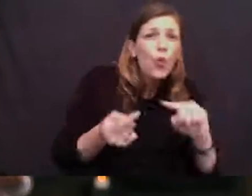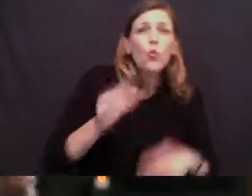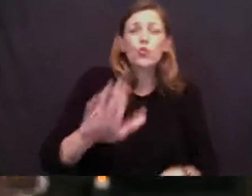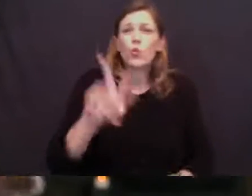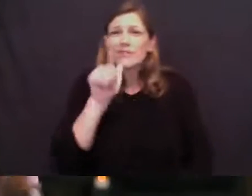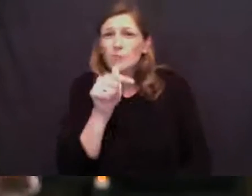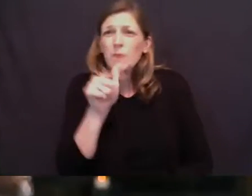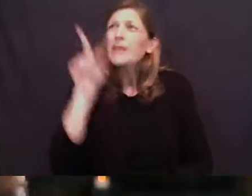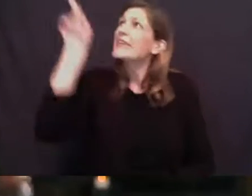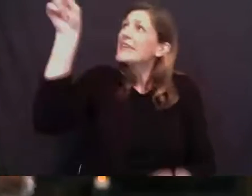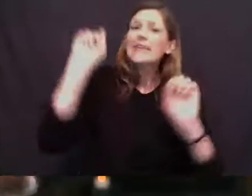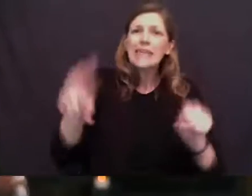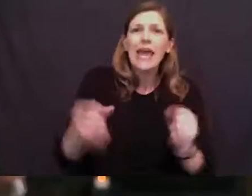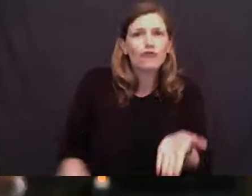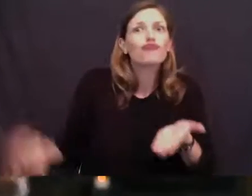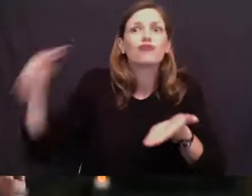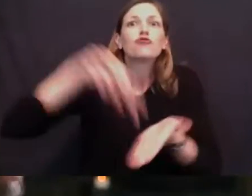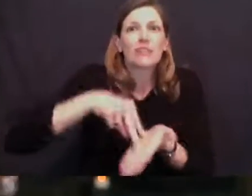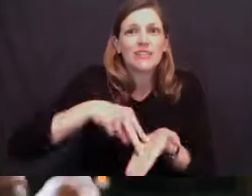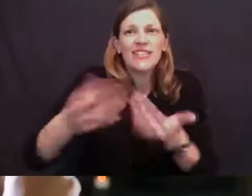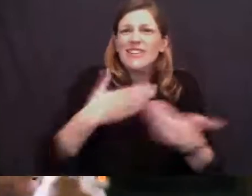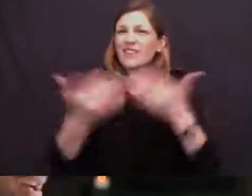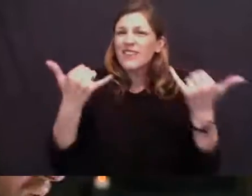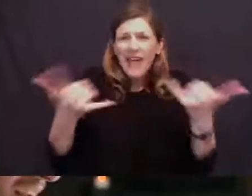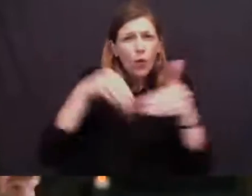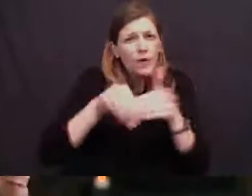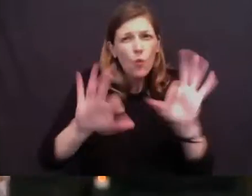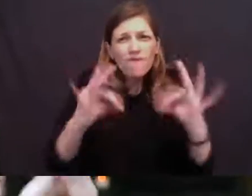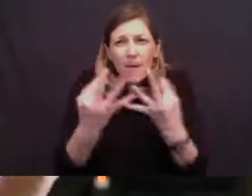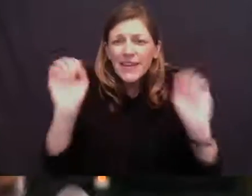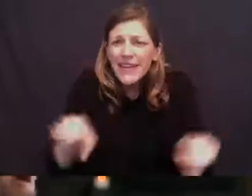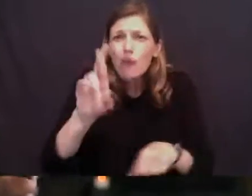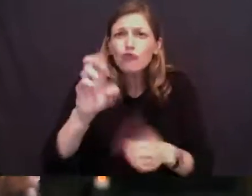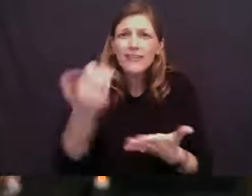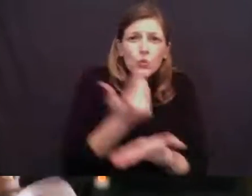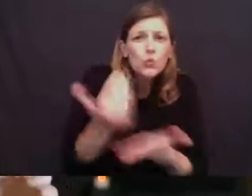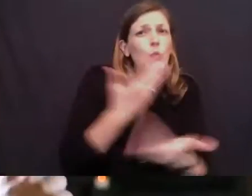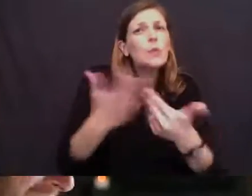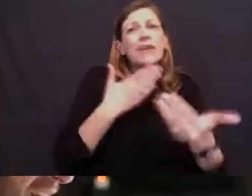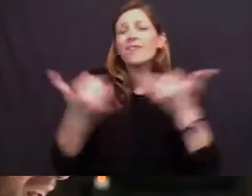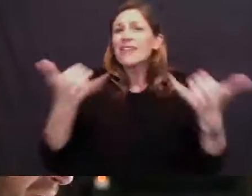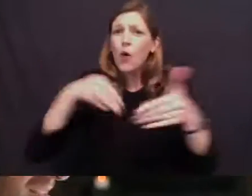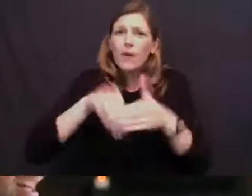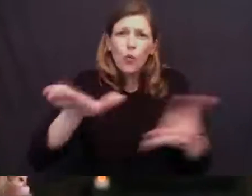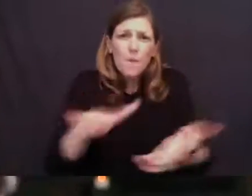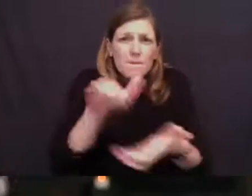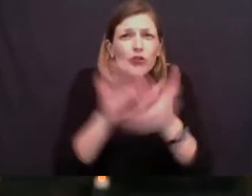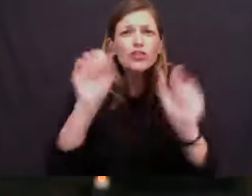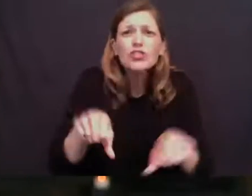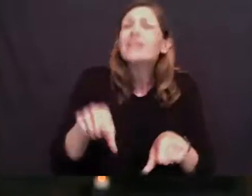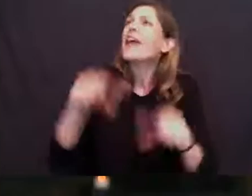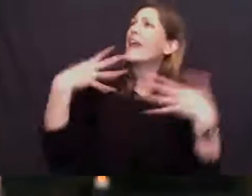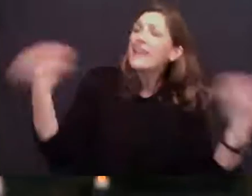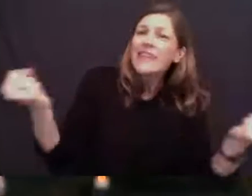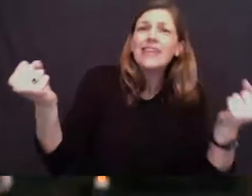can resurrect it. Even now in your family, he can renew it. Even now in your marriage, he can heal it and fix it. Even now, God